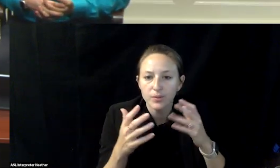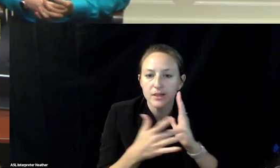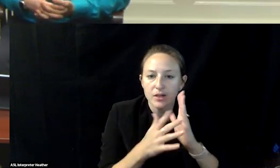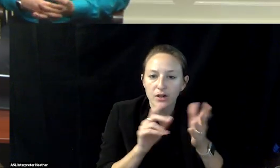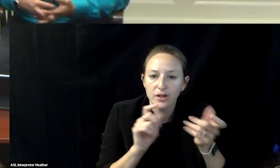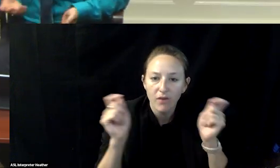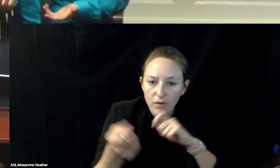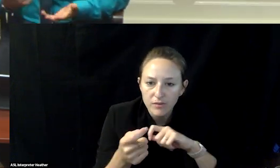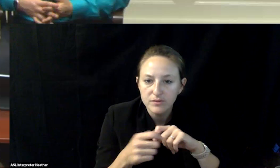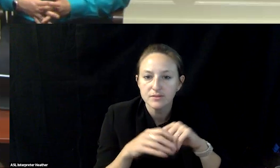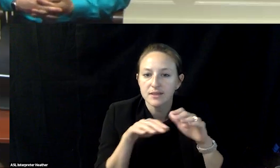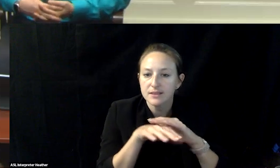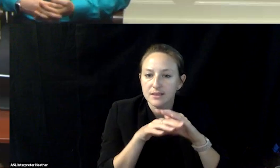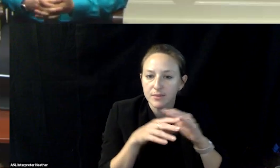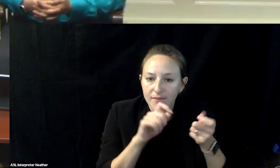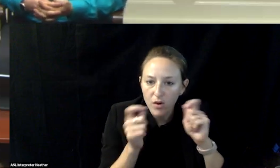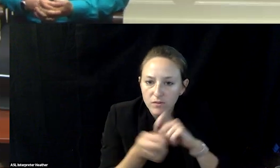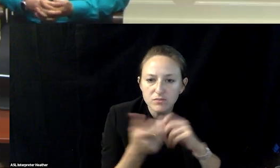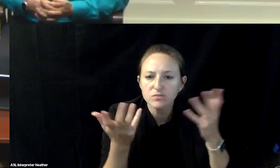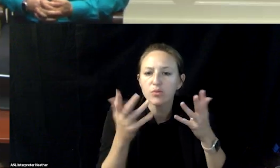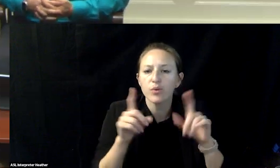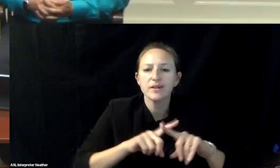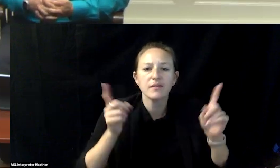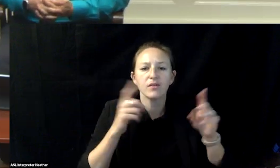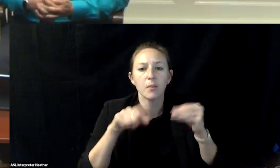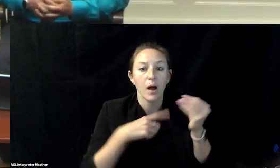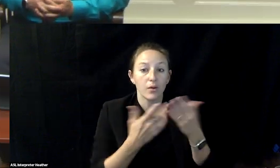accessibility evolved. What's different about doing it in